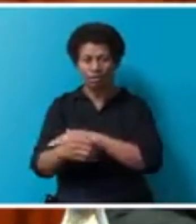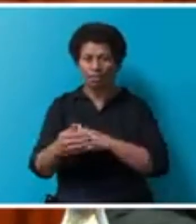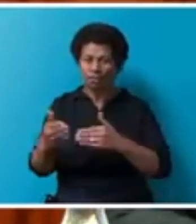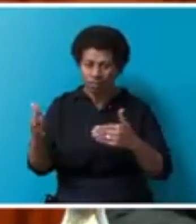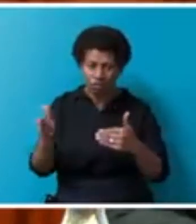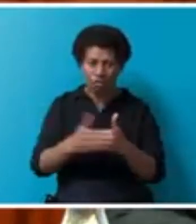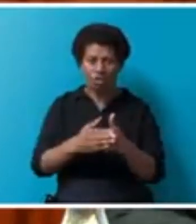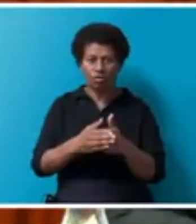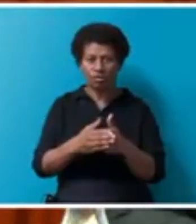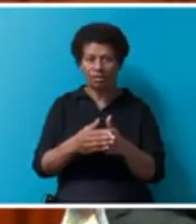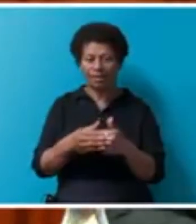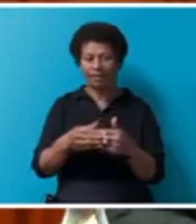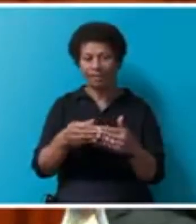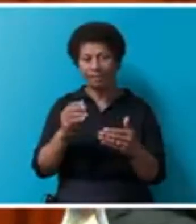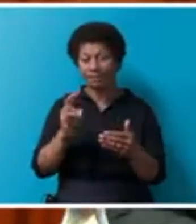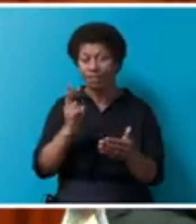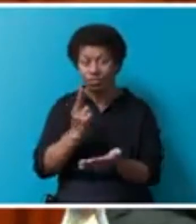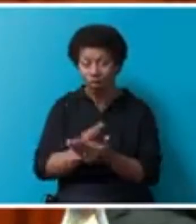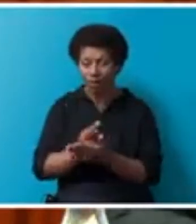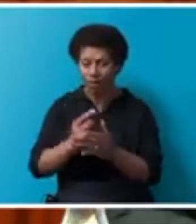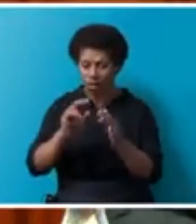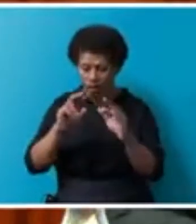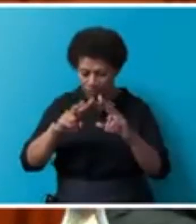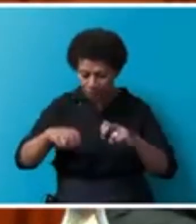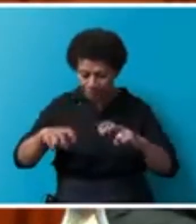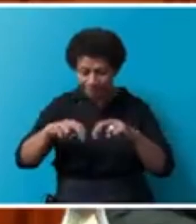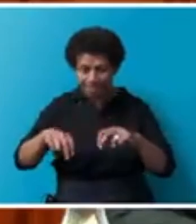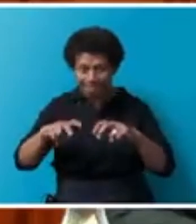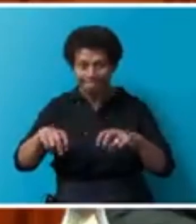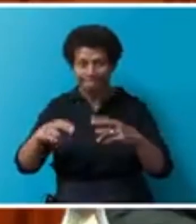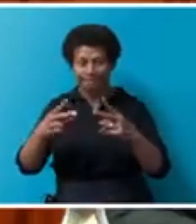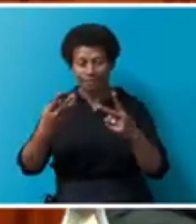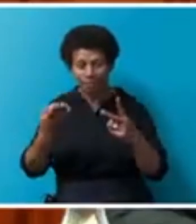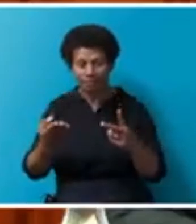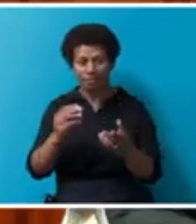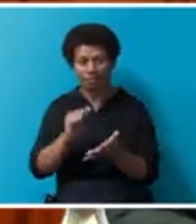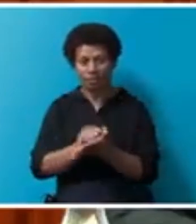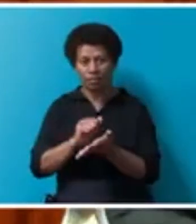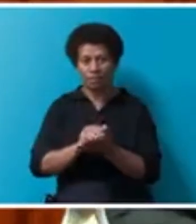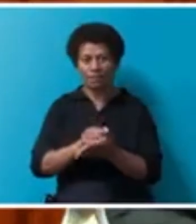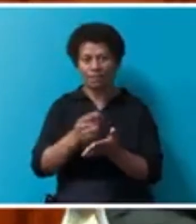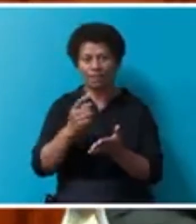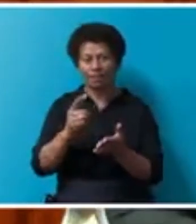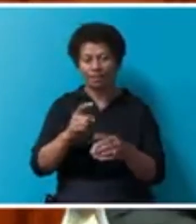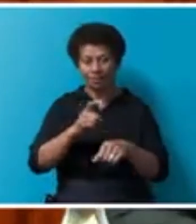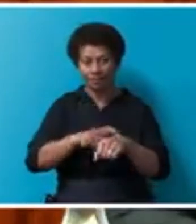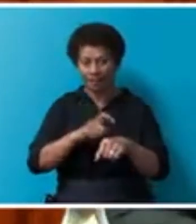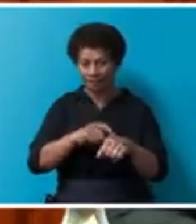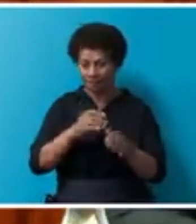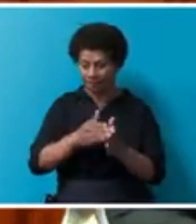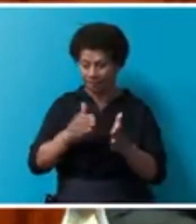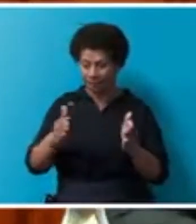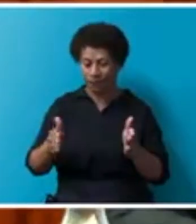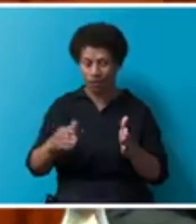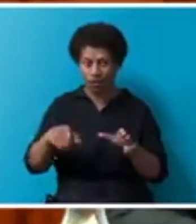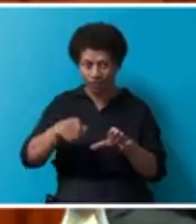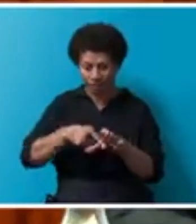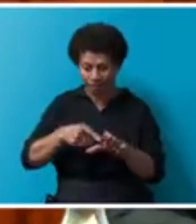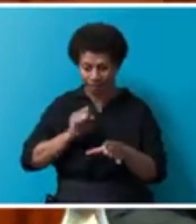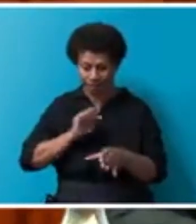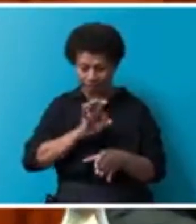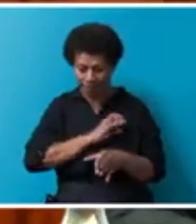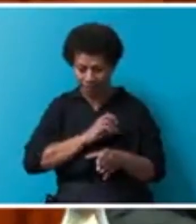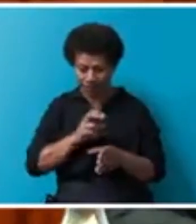and realigned to support investigations more effectively. An oversight unit was formed to strengthen internal performance tracking